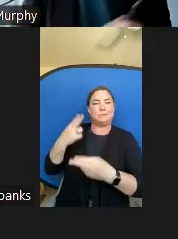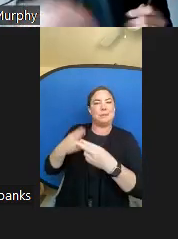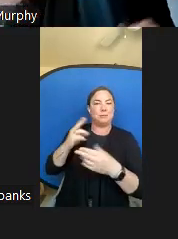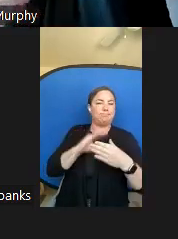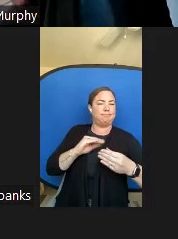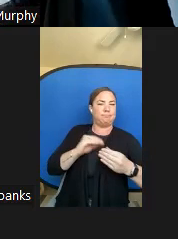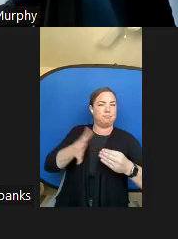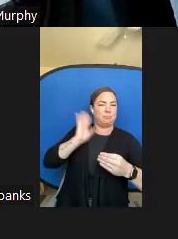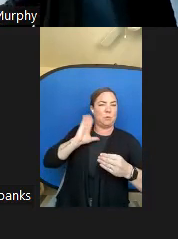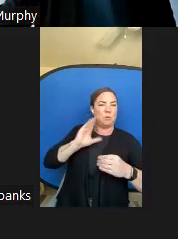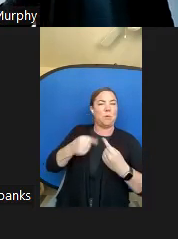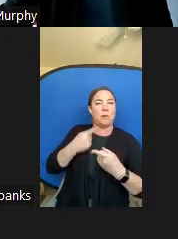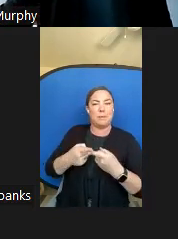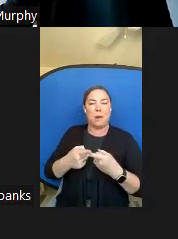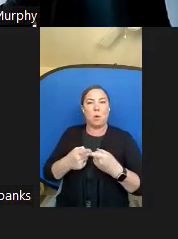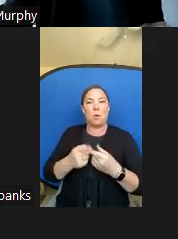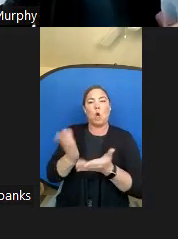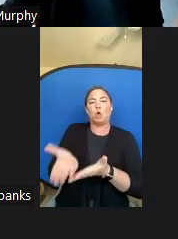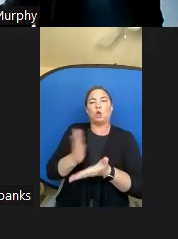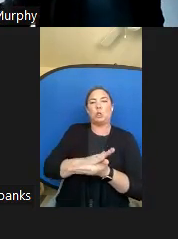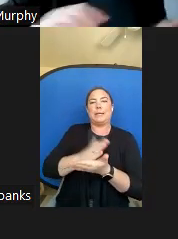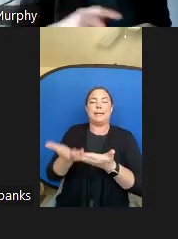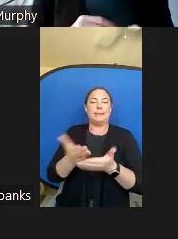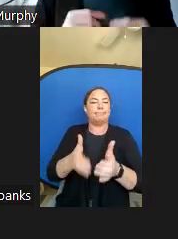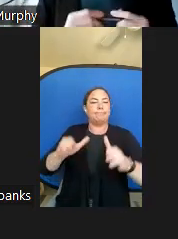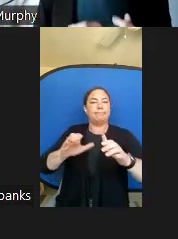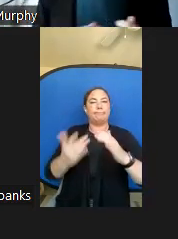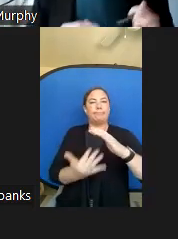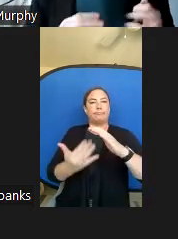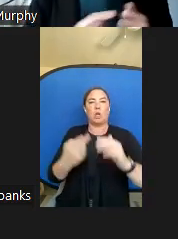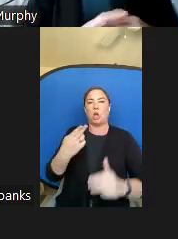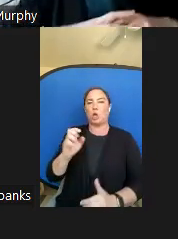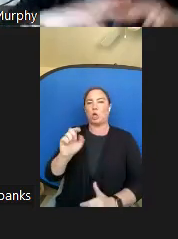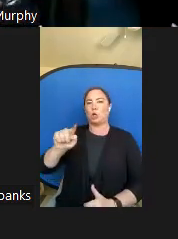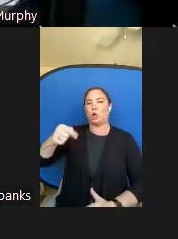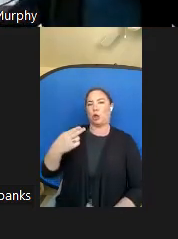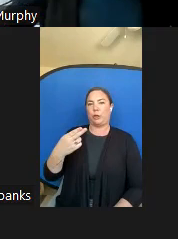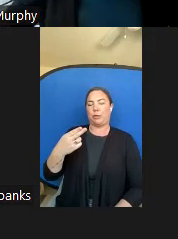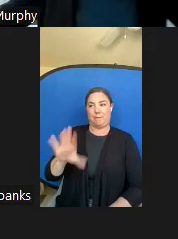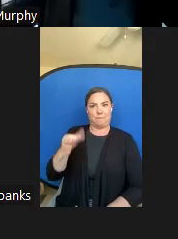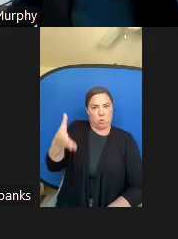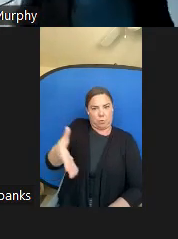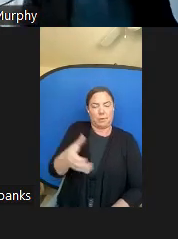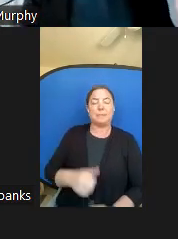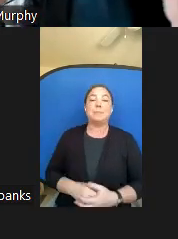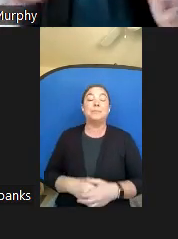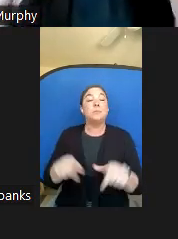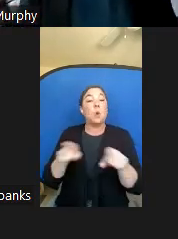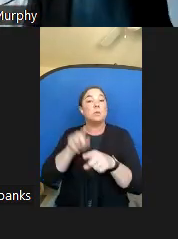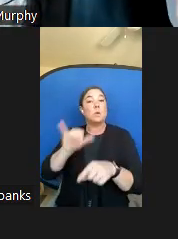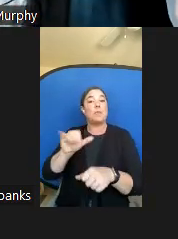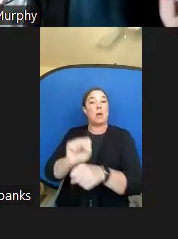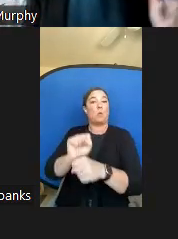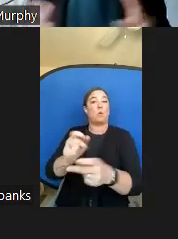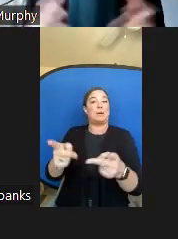talking about the cooking hearth, right, that we found there. However, this workshop was also part of a bigger complex. It